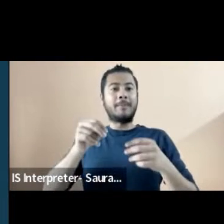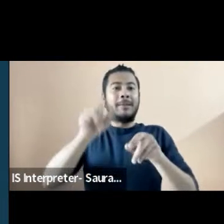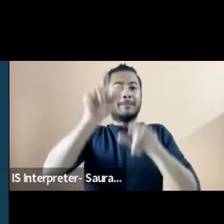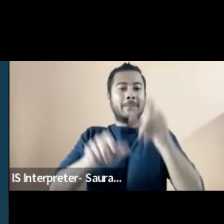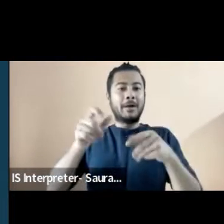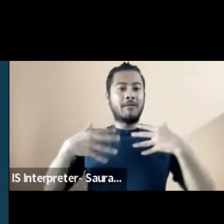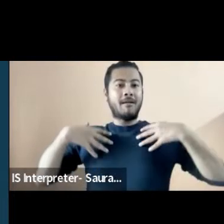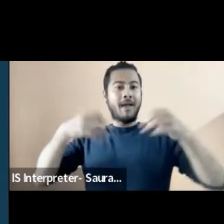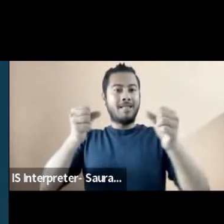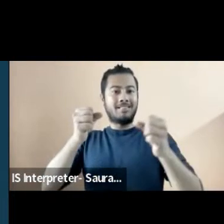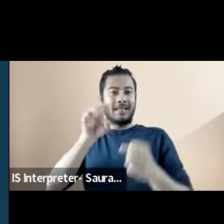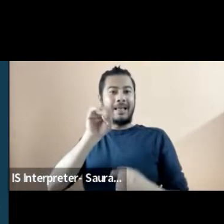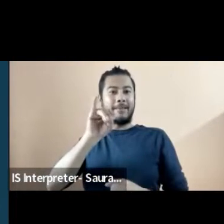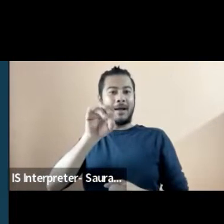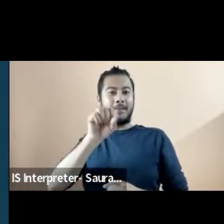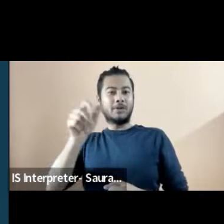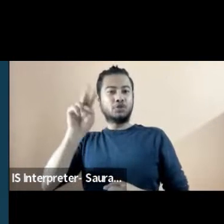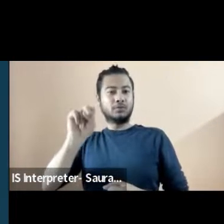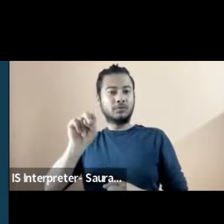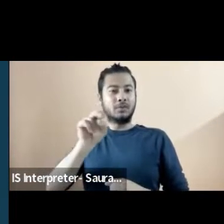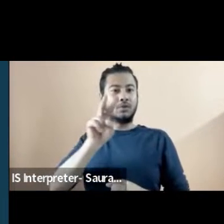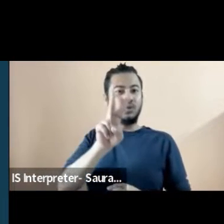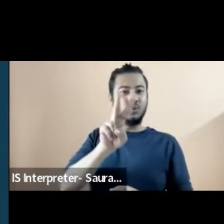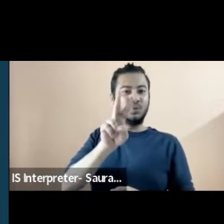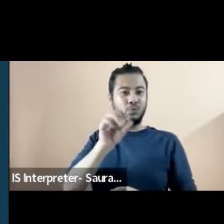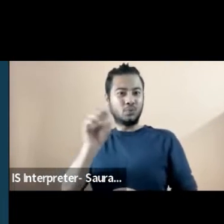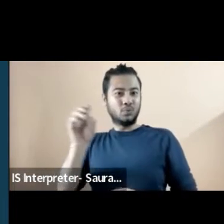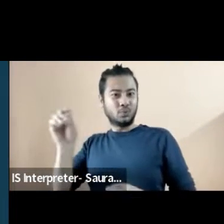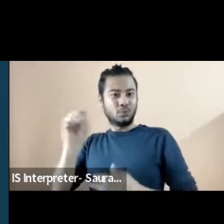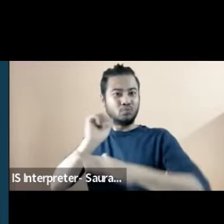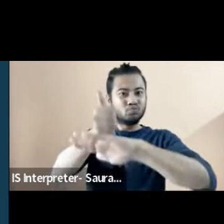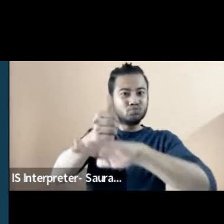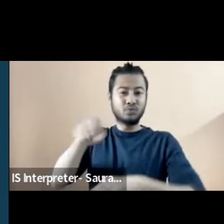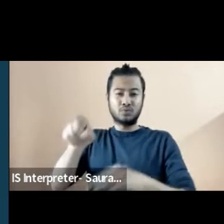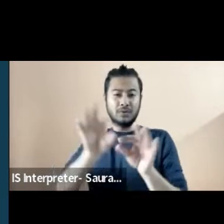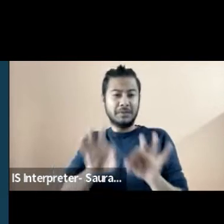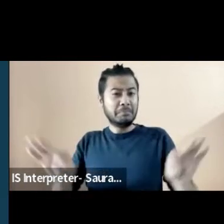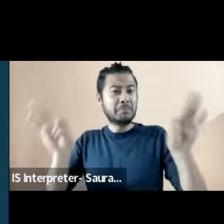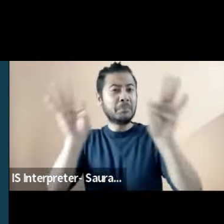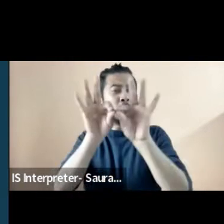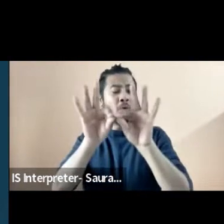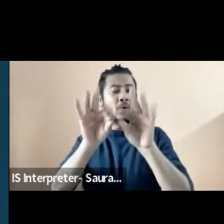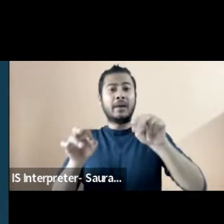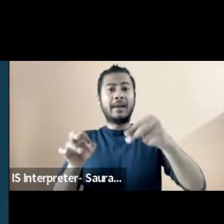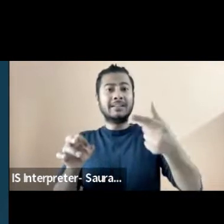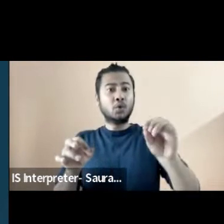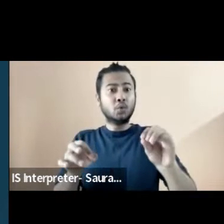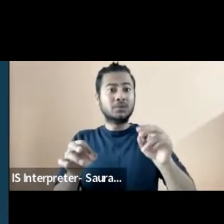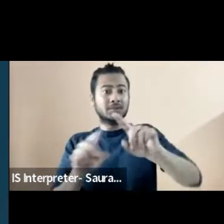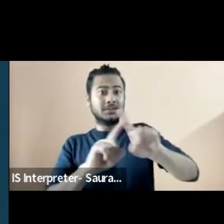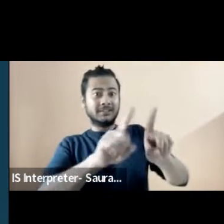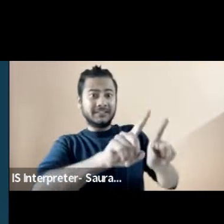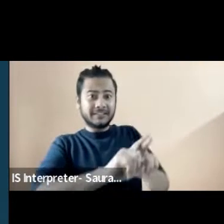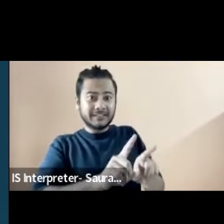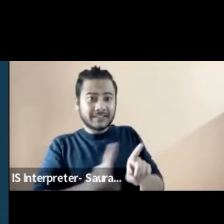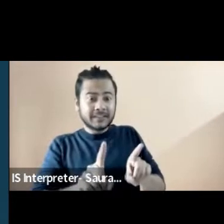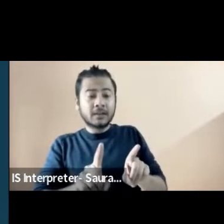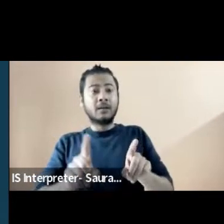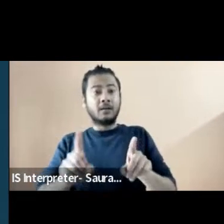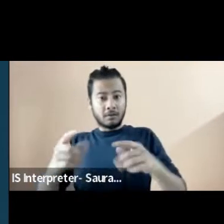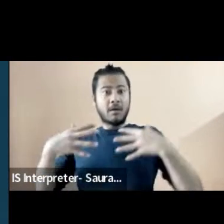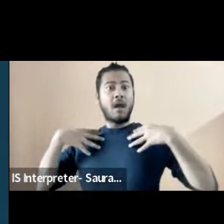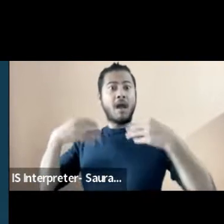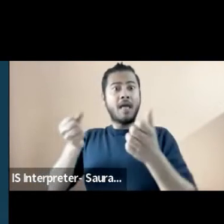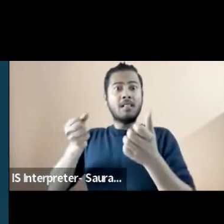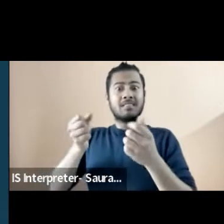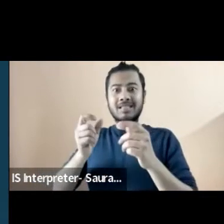very key role in mobilizing the civil society organizations across a few cases of violation of the right to healthcare. And